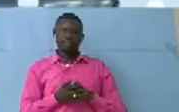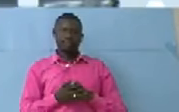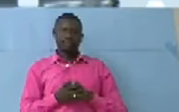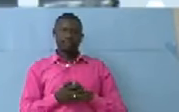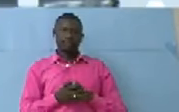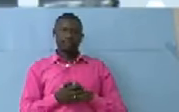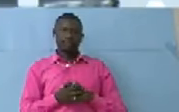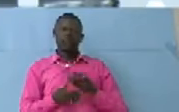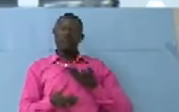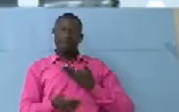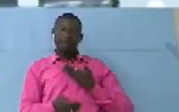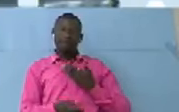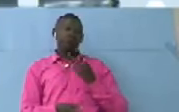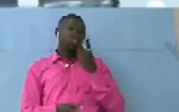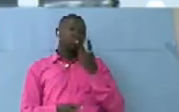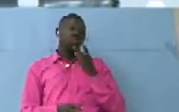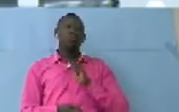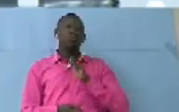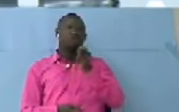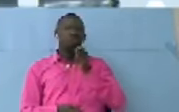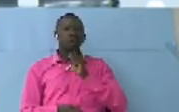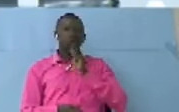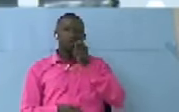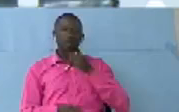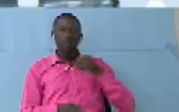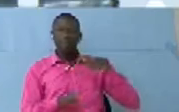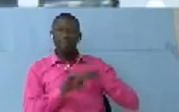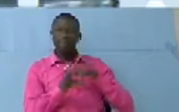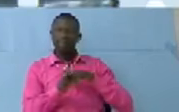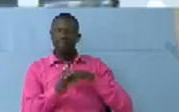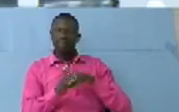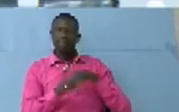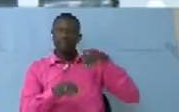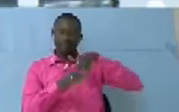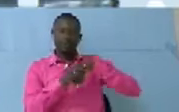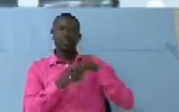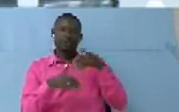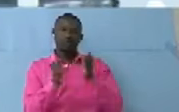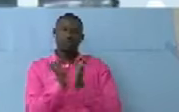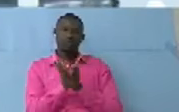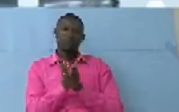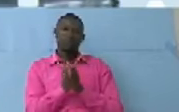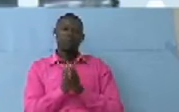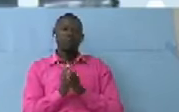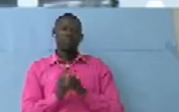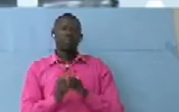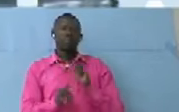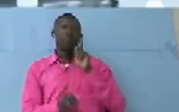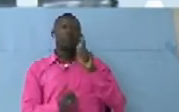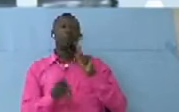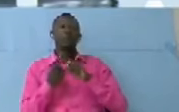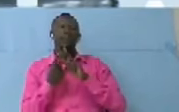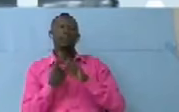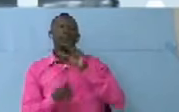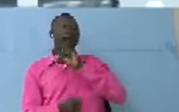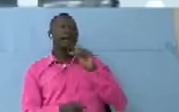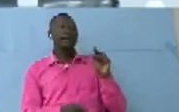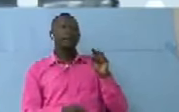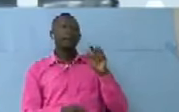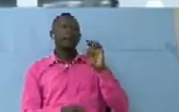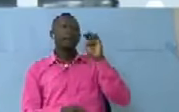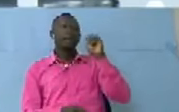journalist Fela Bonkono. There were two journalists amongst us. Bro Kafa Ibrahima Janko Sise. One was called